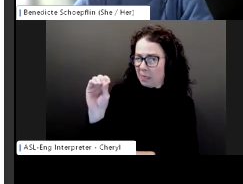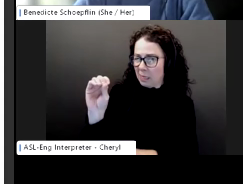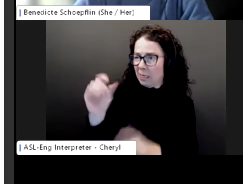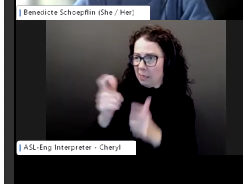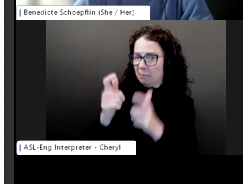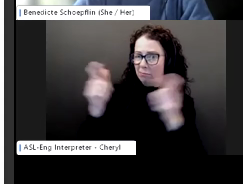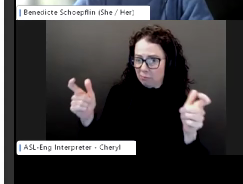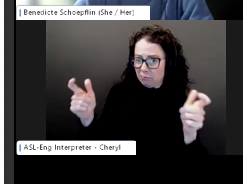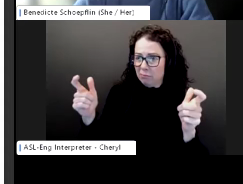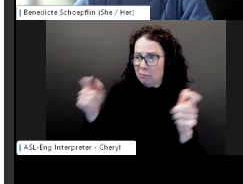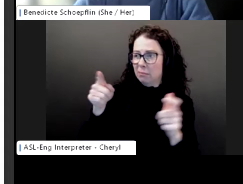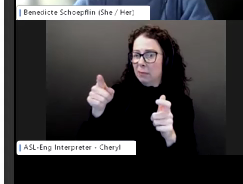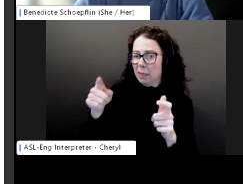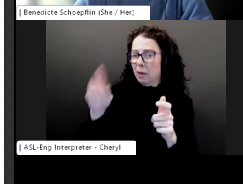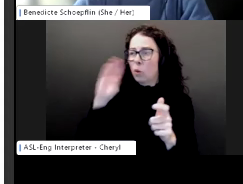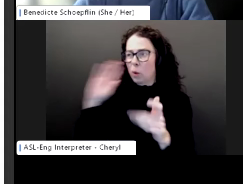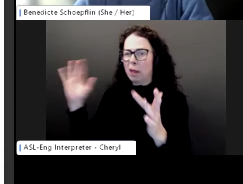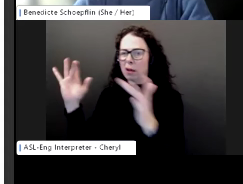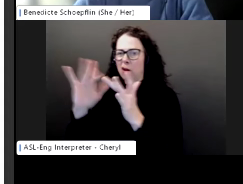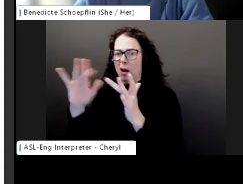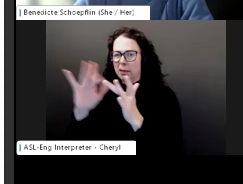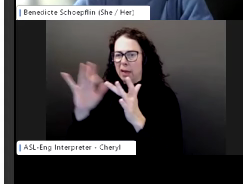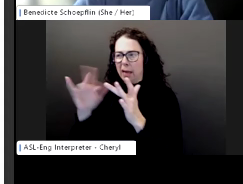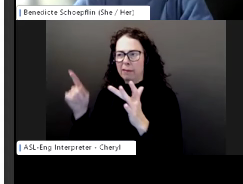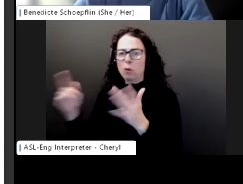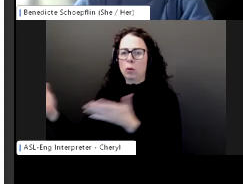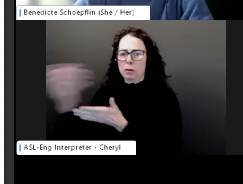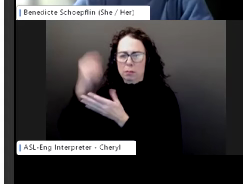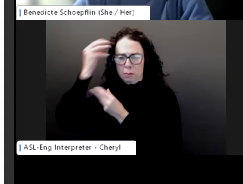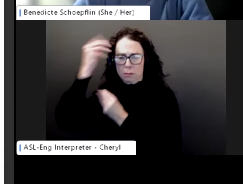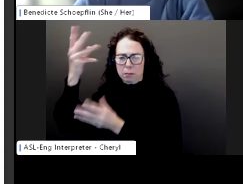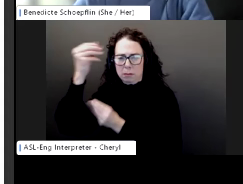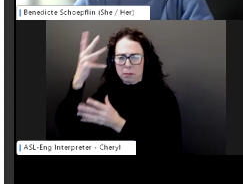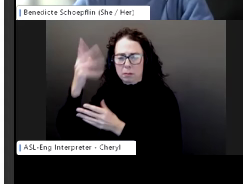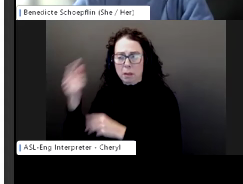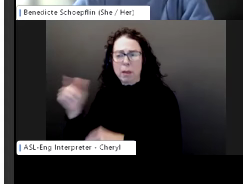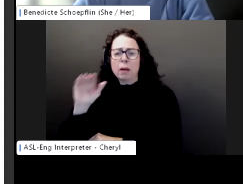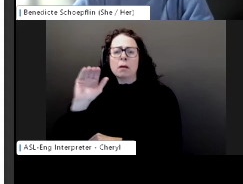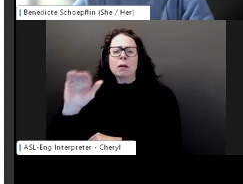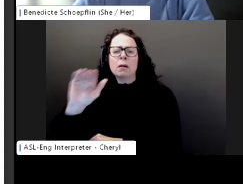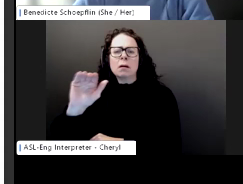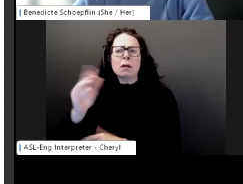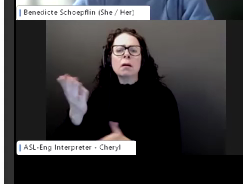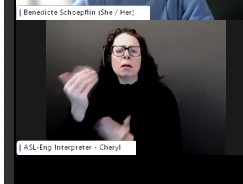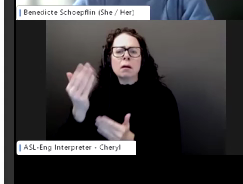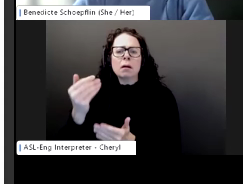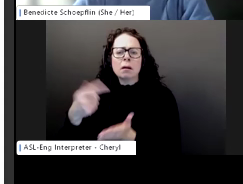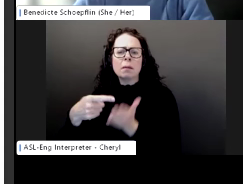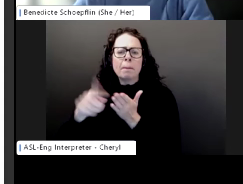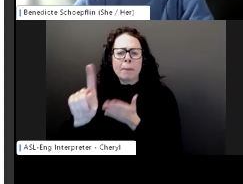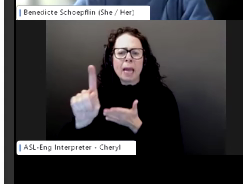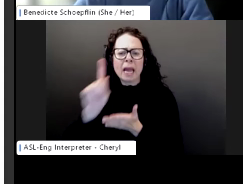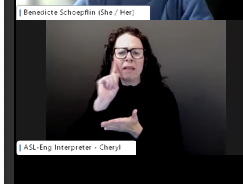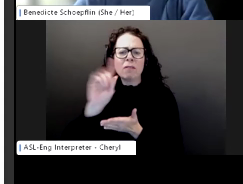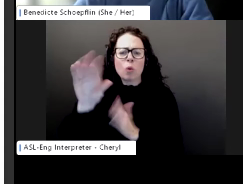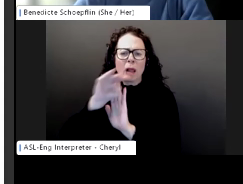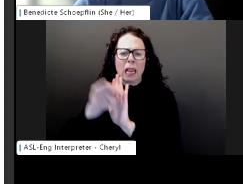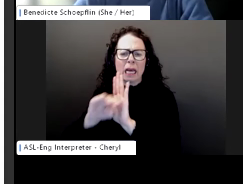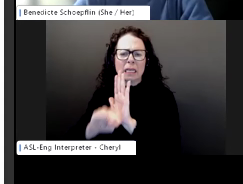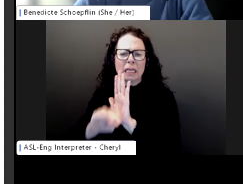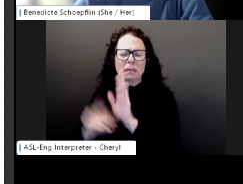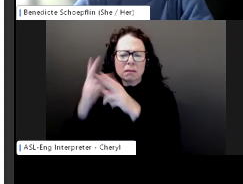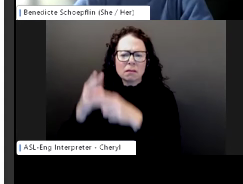sell that list or share it and pretend that they're sharing it with somebody that provides value to